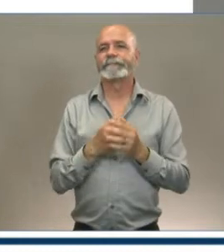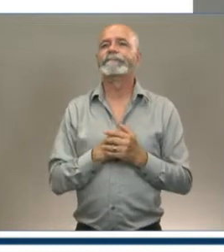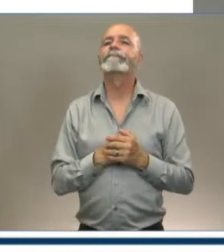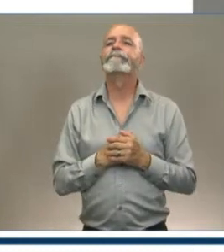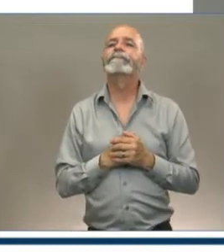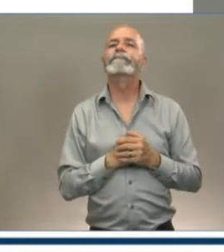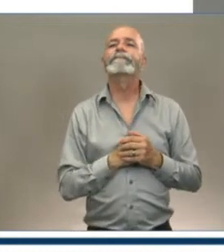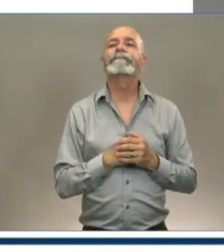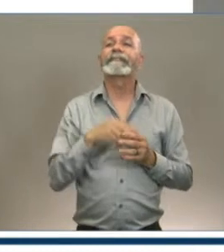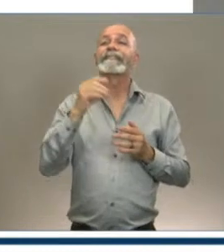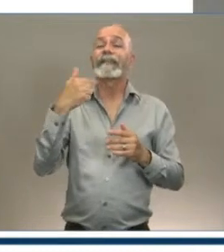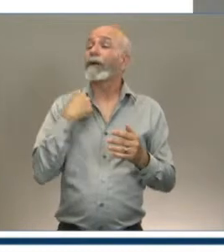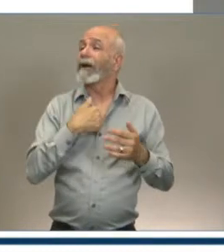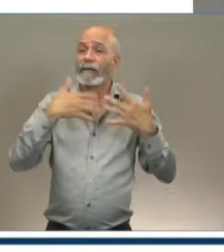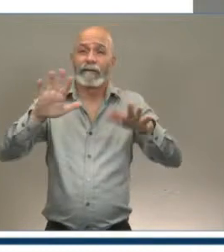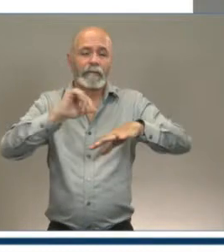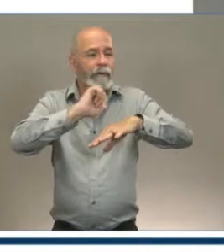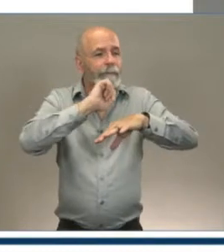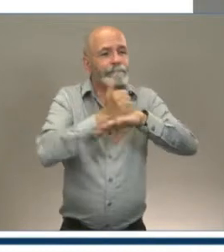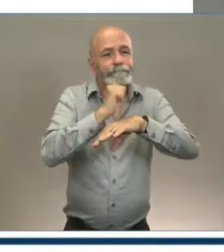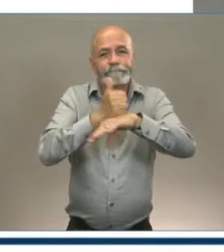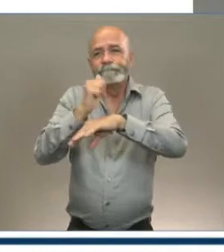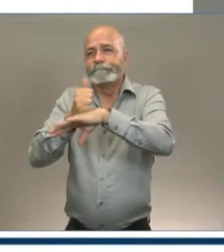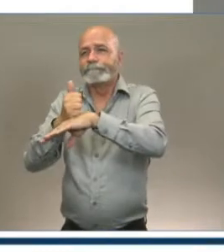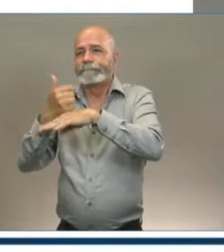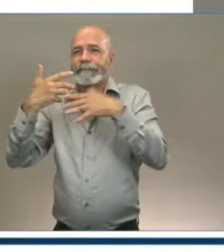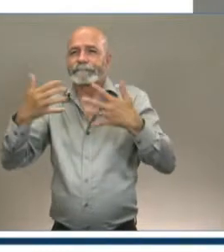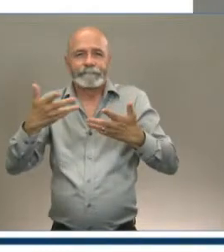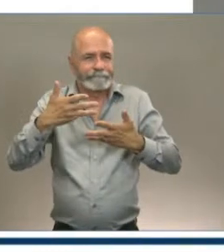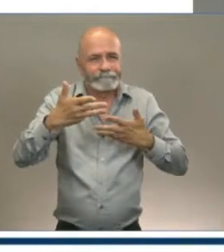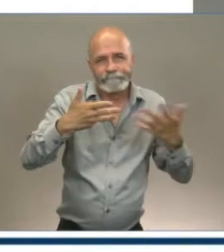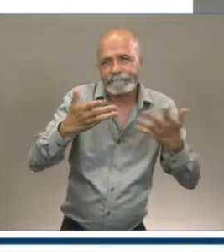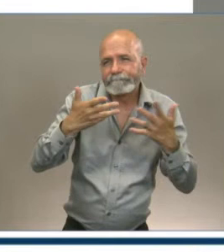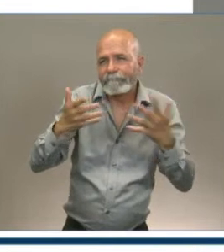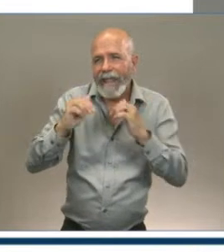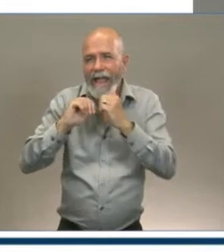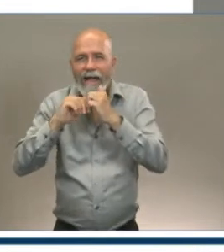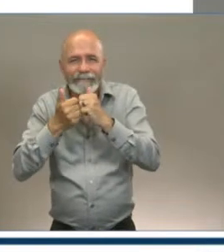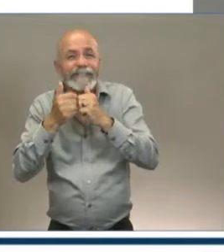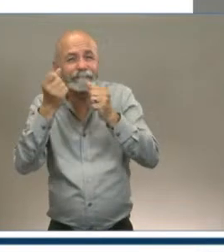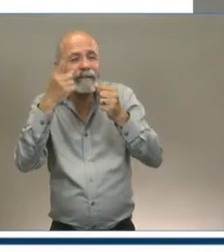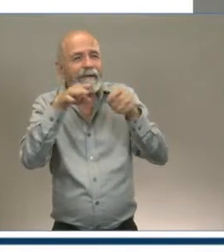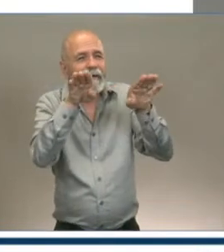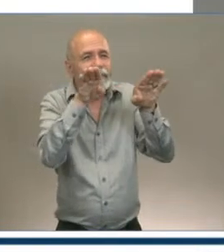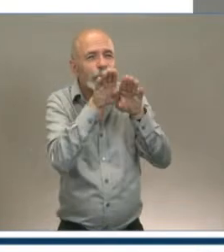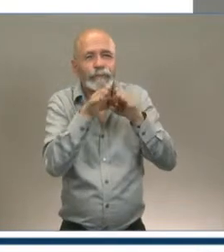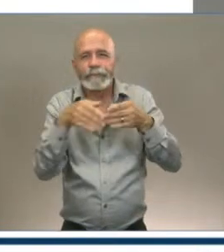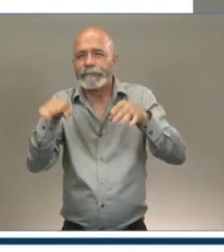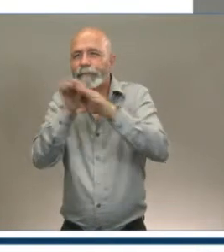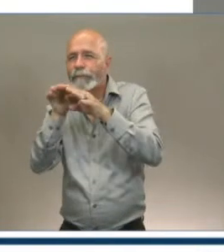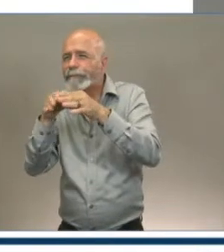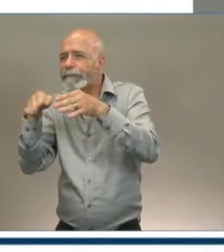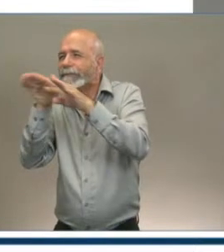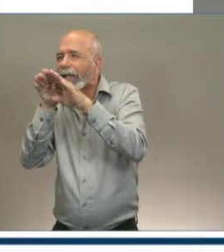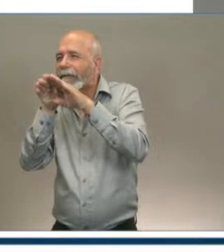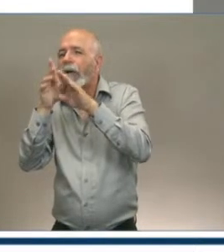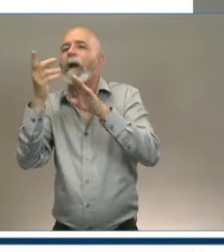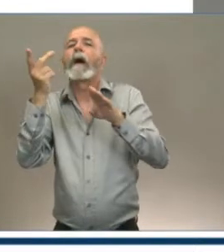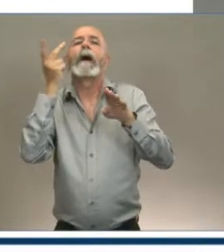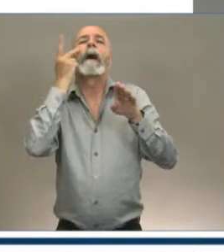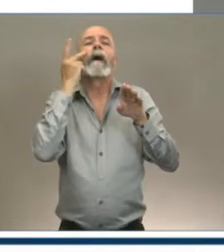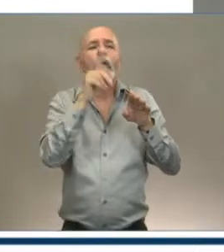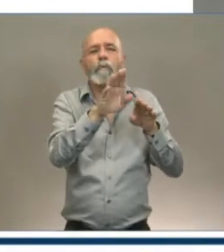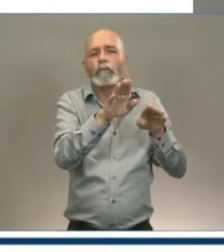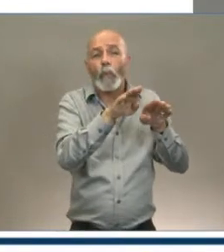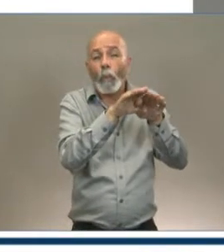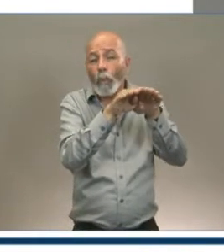in place in Nova Scotia and how we slowly roll those back, as well as there's a lot of work we did a year ago to reopen